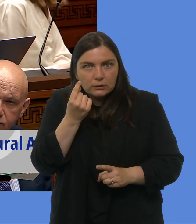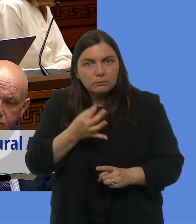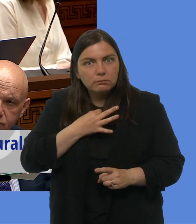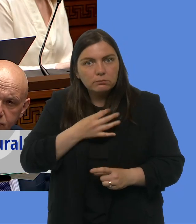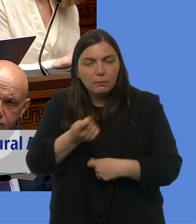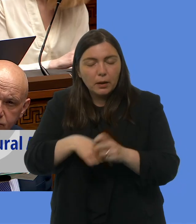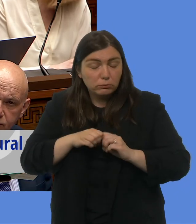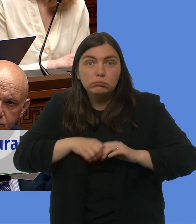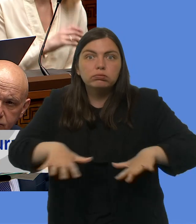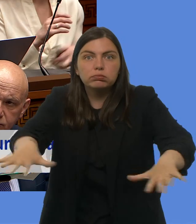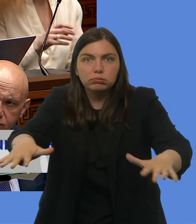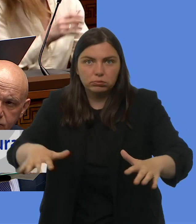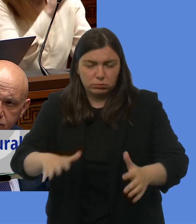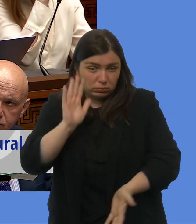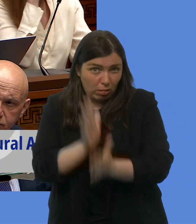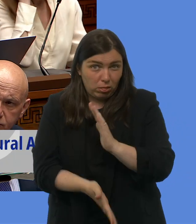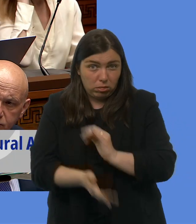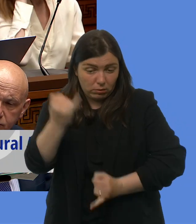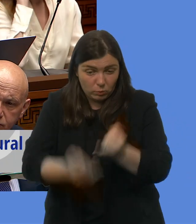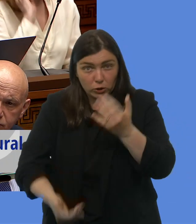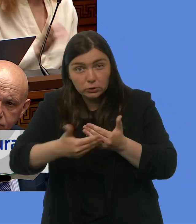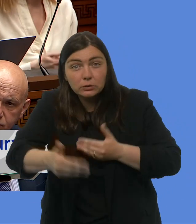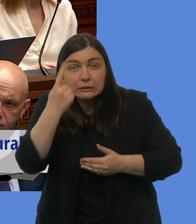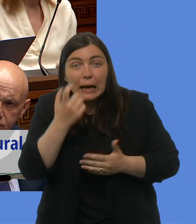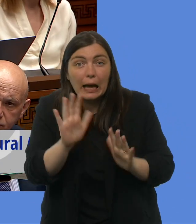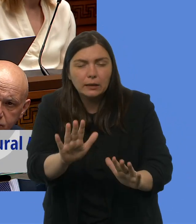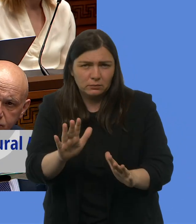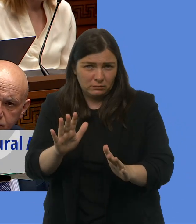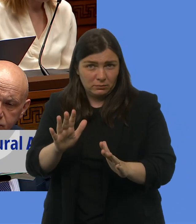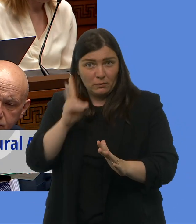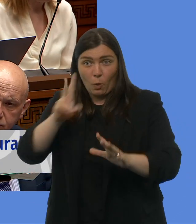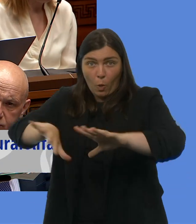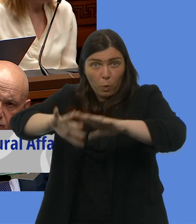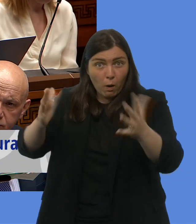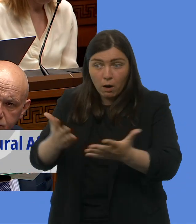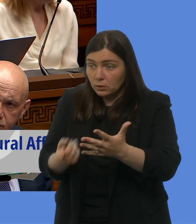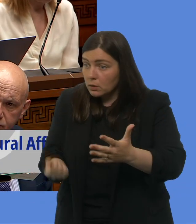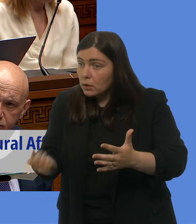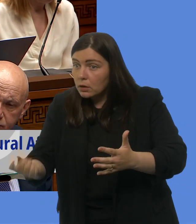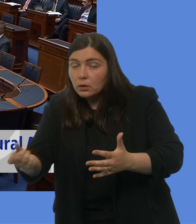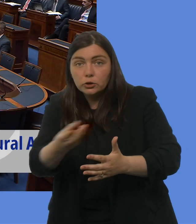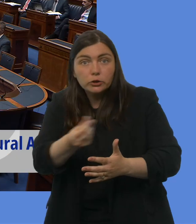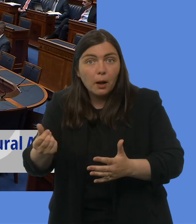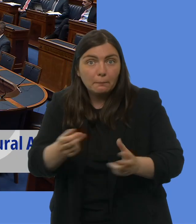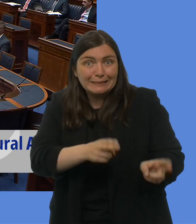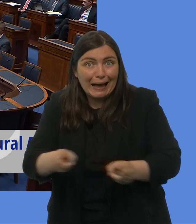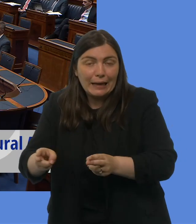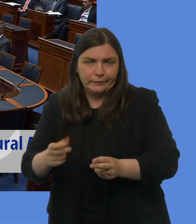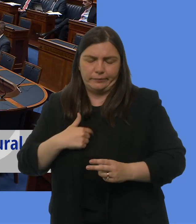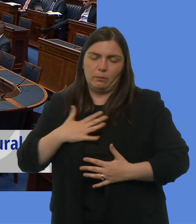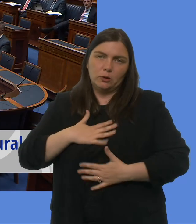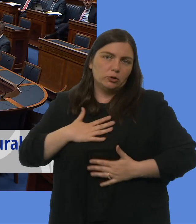countryside around this, because we've seen other parts of the world where people have lost their lives, and that's my concern around this. Anya